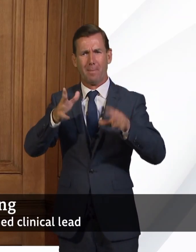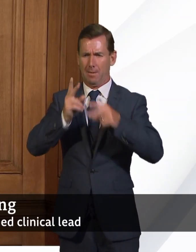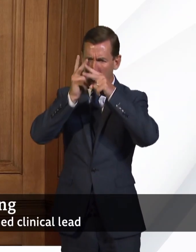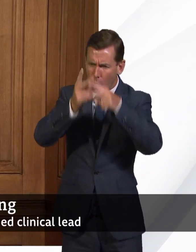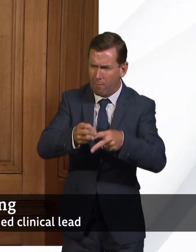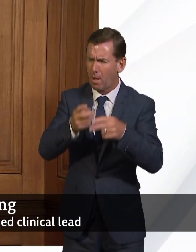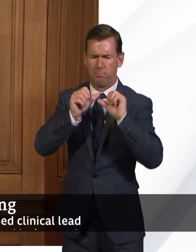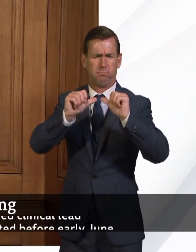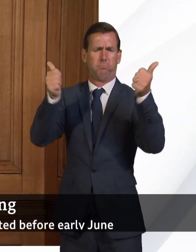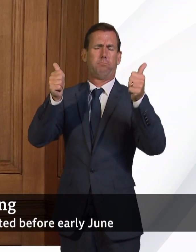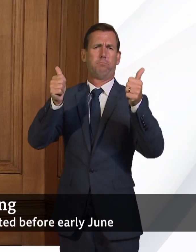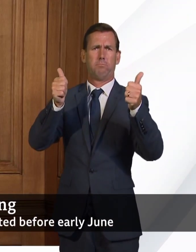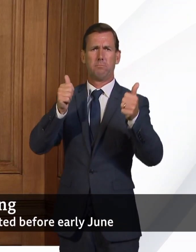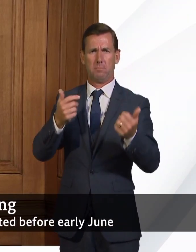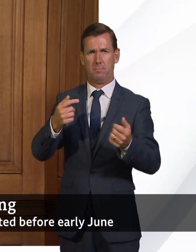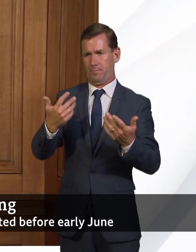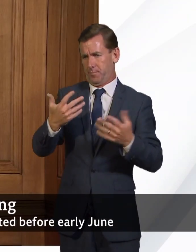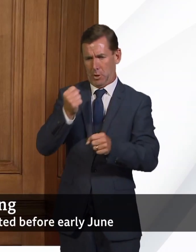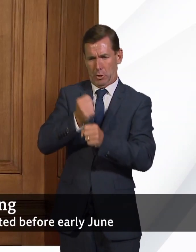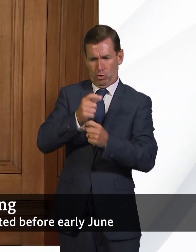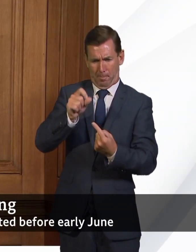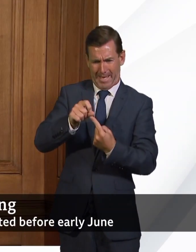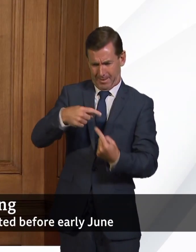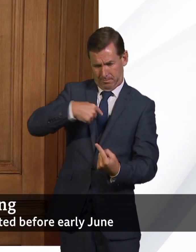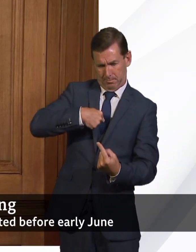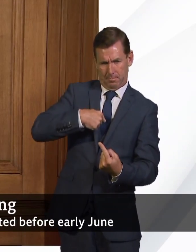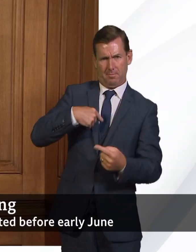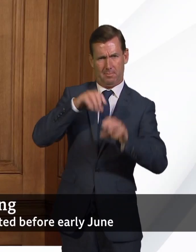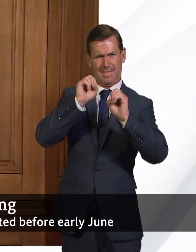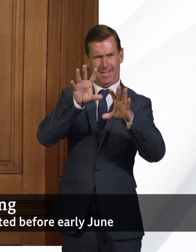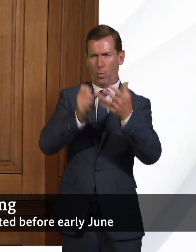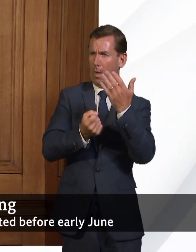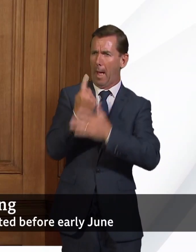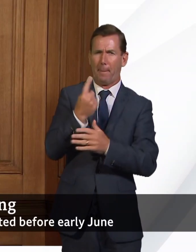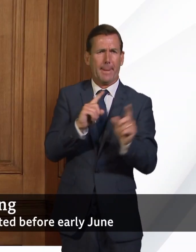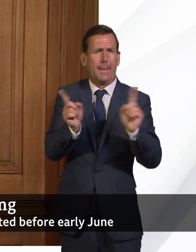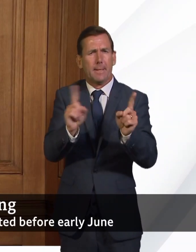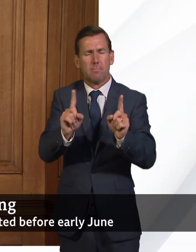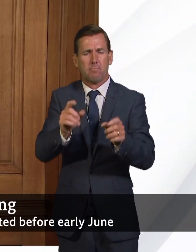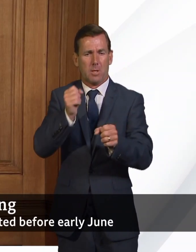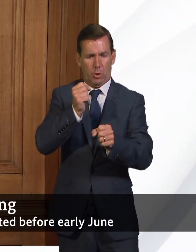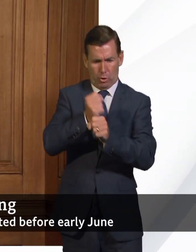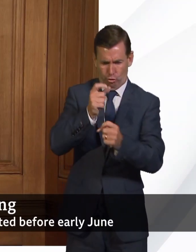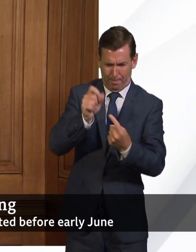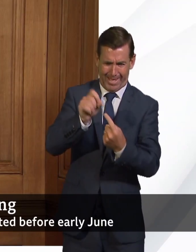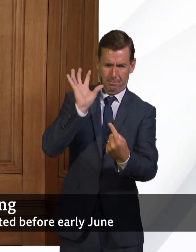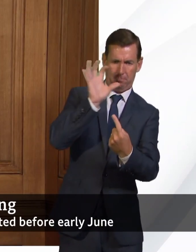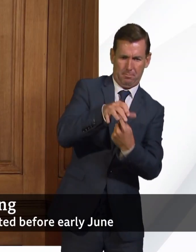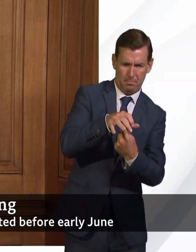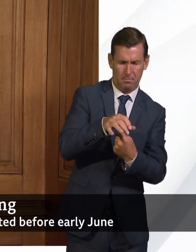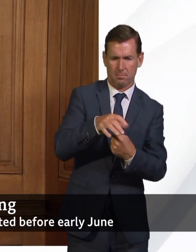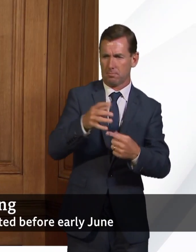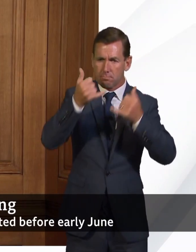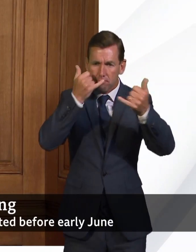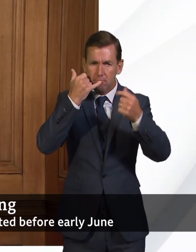after. As a GP, if I talk a little bit about what happens in practice, so often GP practices or working with other